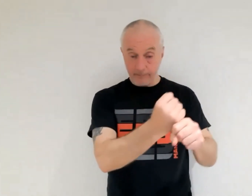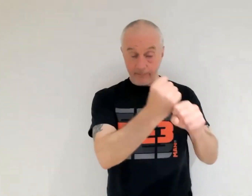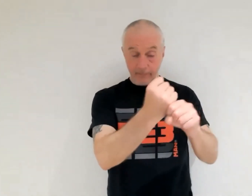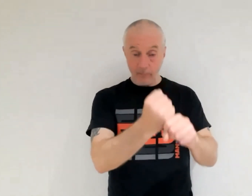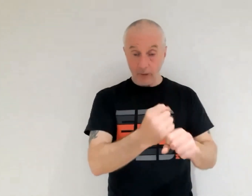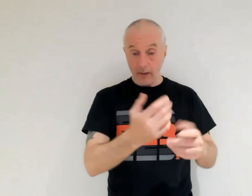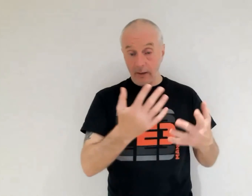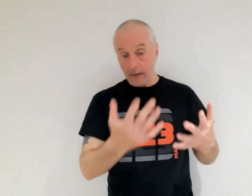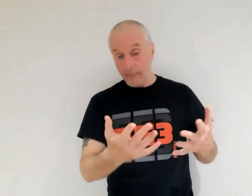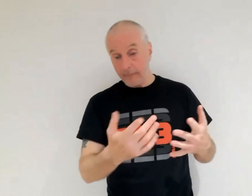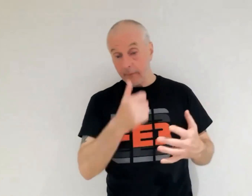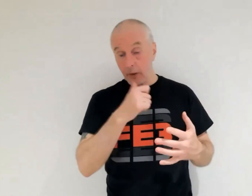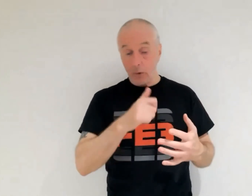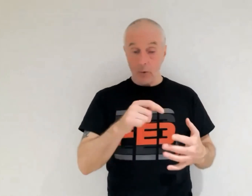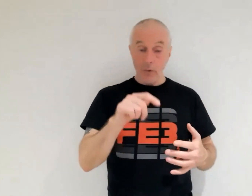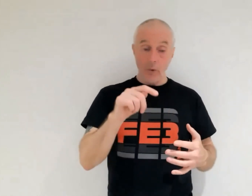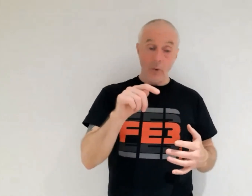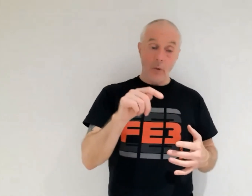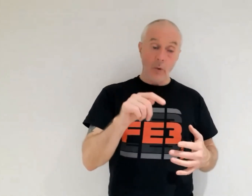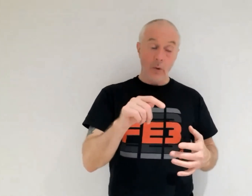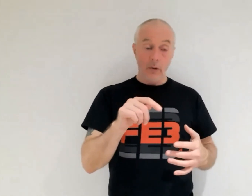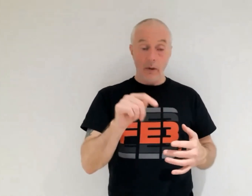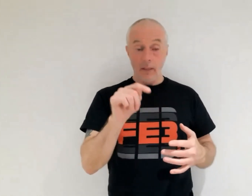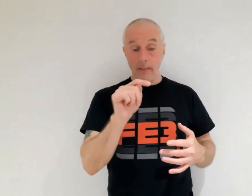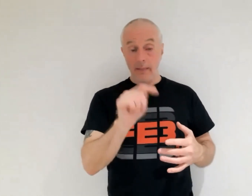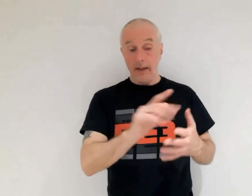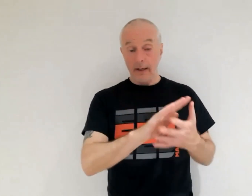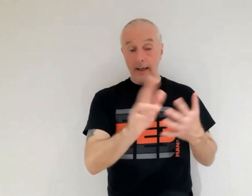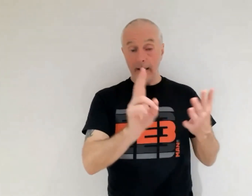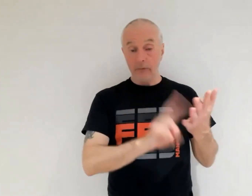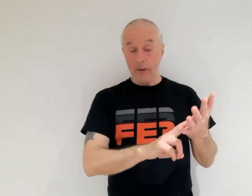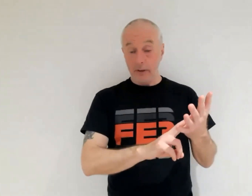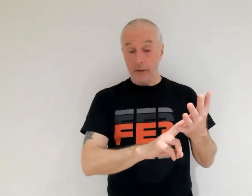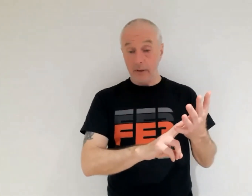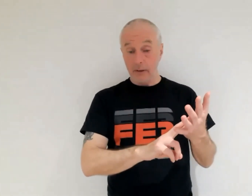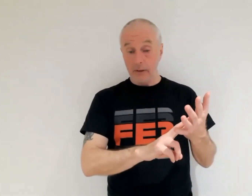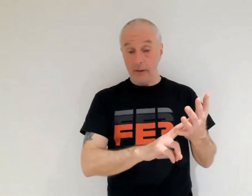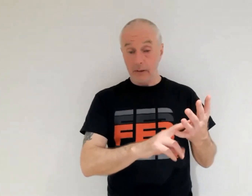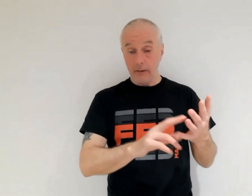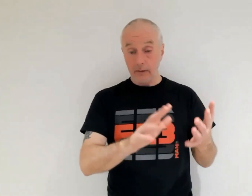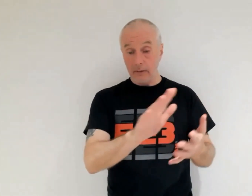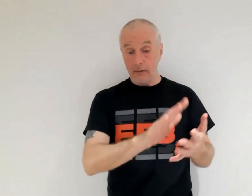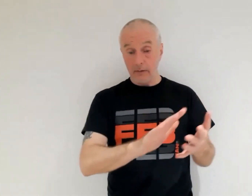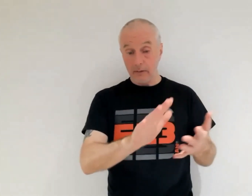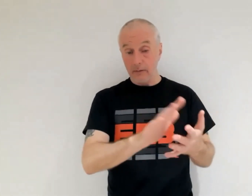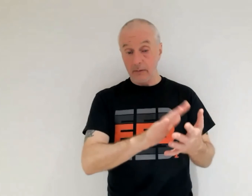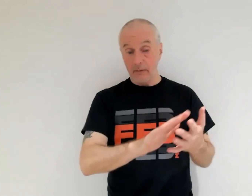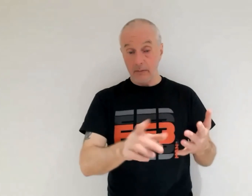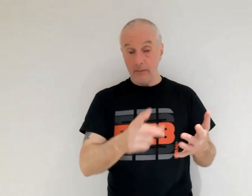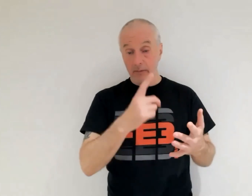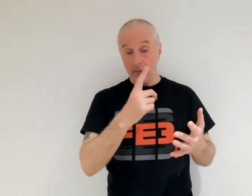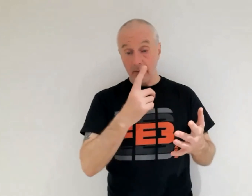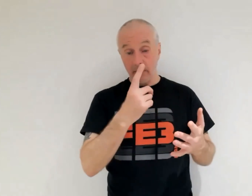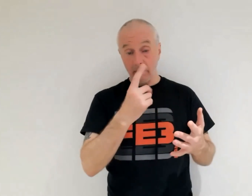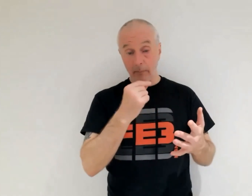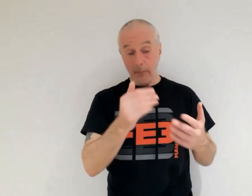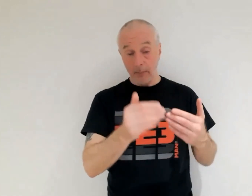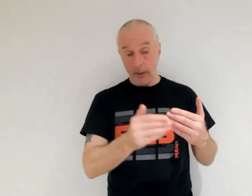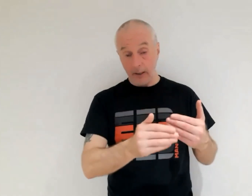if you were to use that hydrogen source, which is undeniably going to be the bulk hydrogen for at least the next